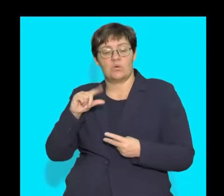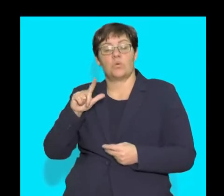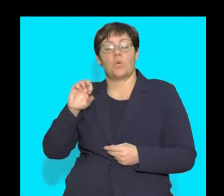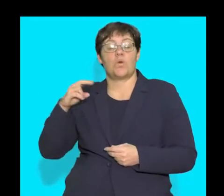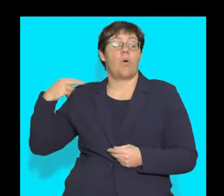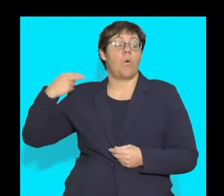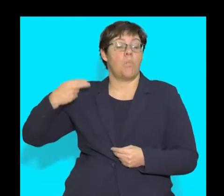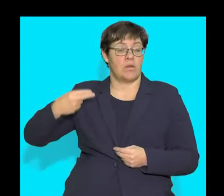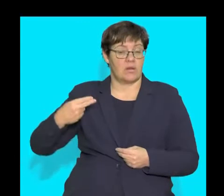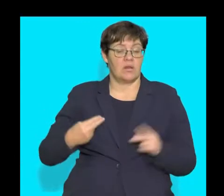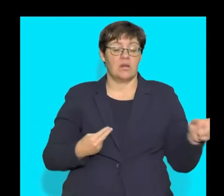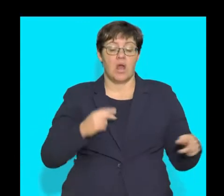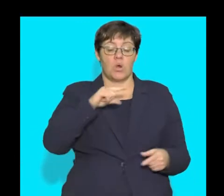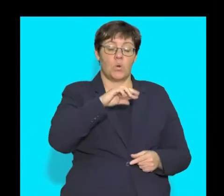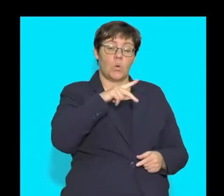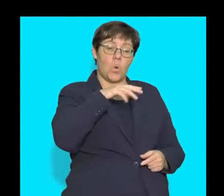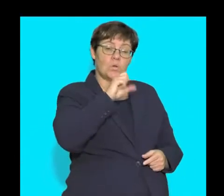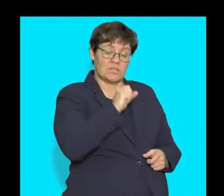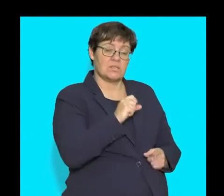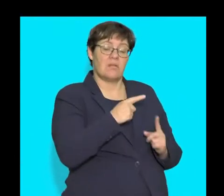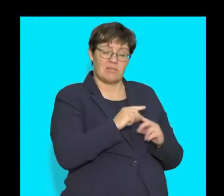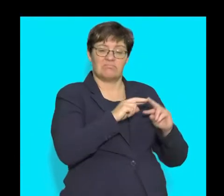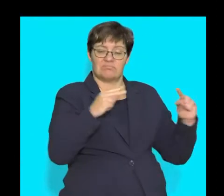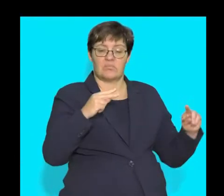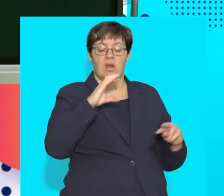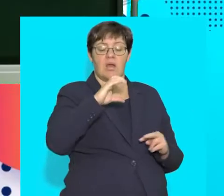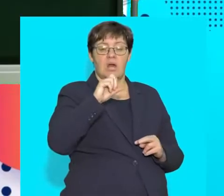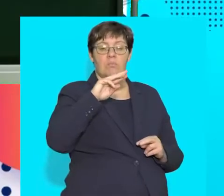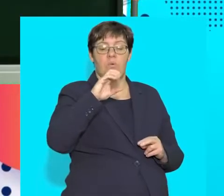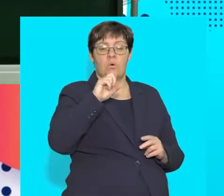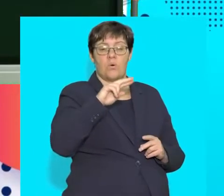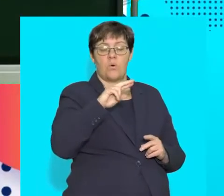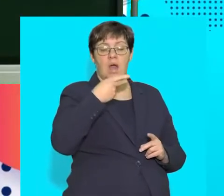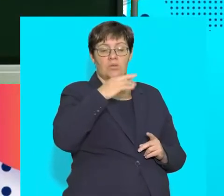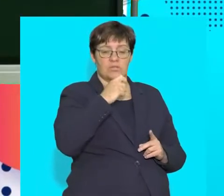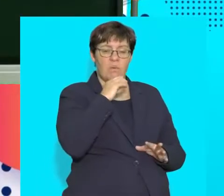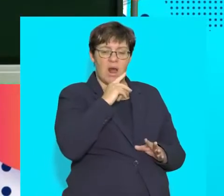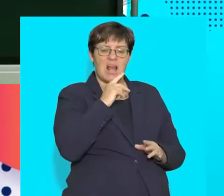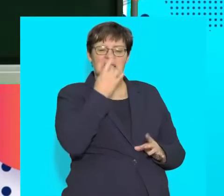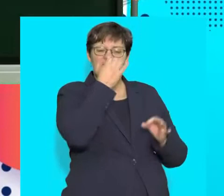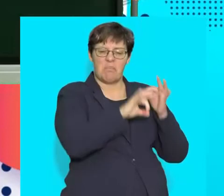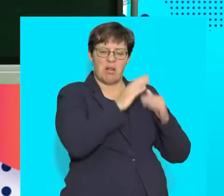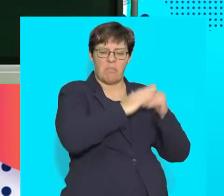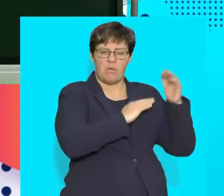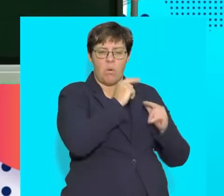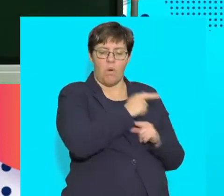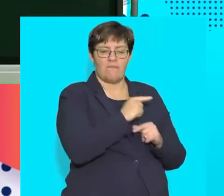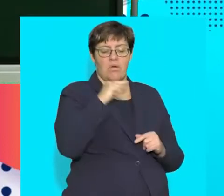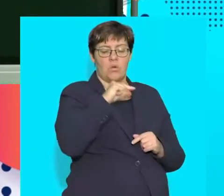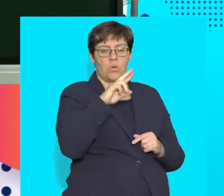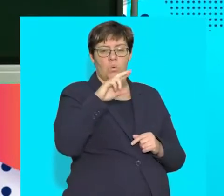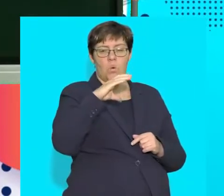a hormone and glucose is a type of carbohydrate, which is the monomer or the simplest building blocks of